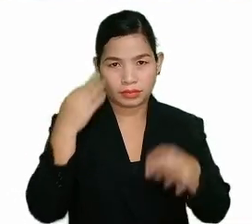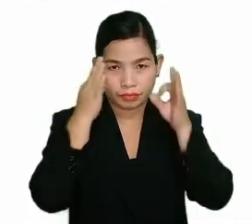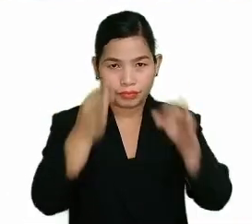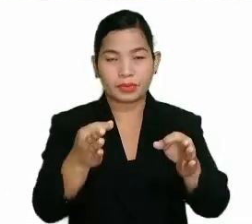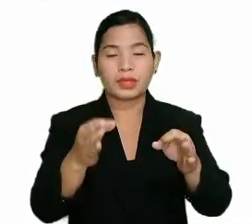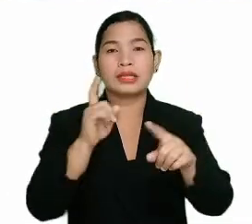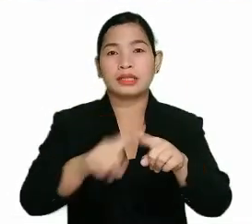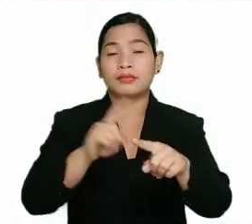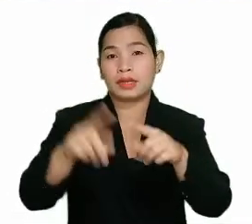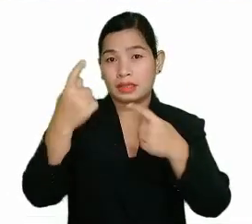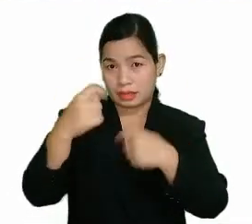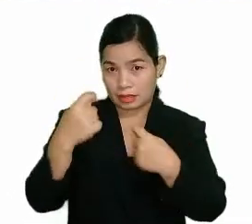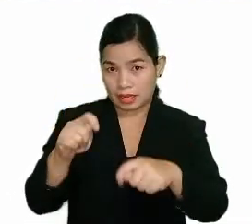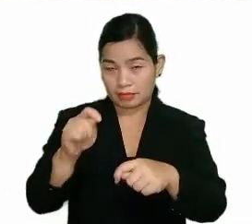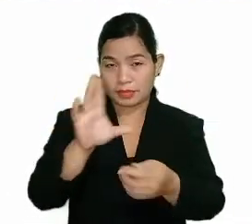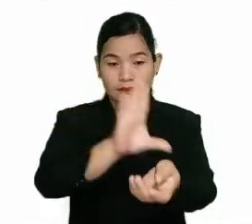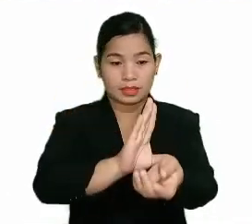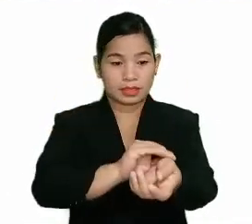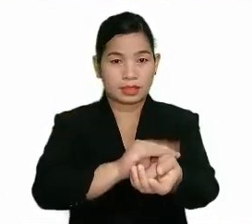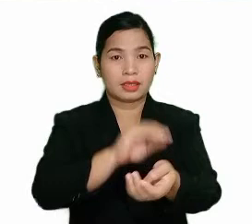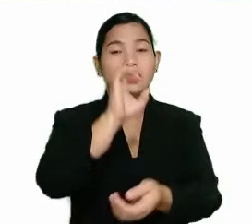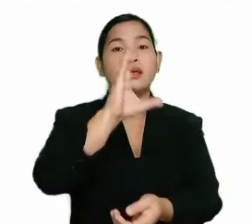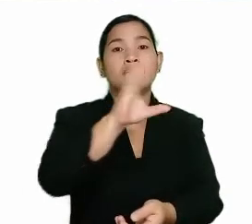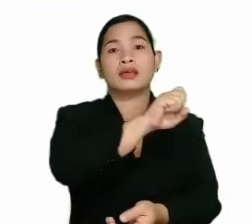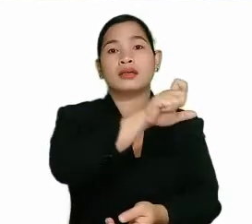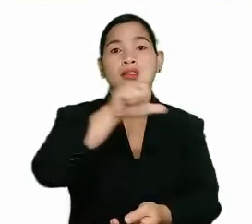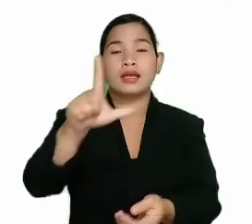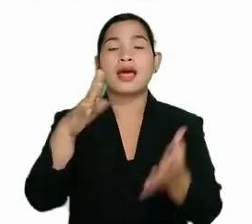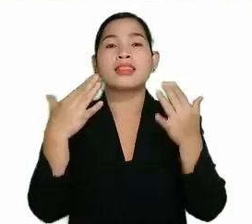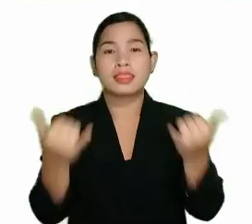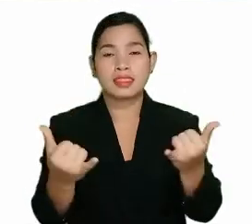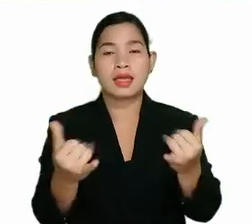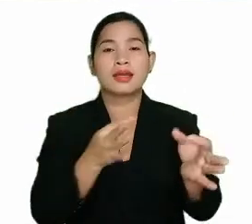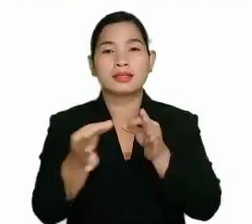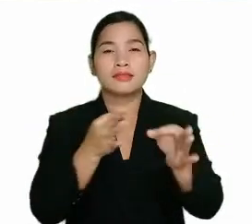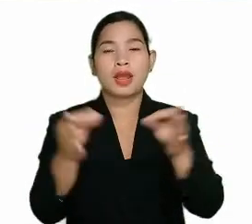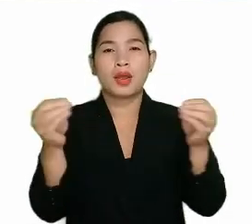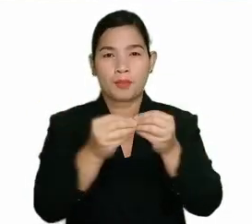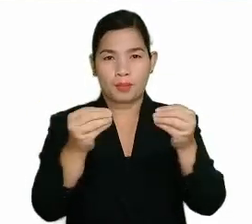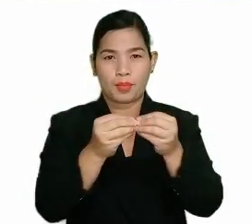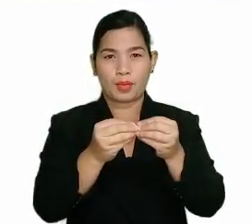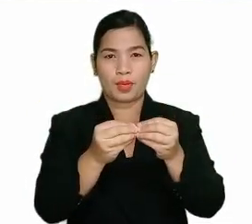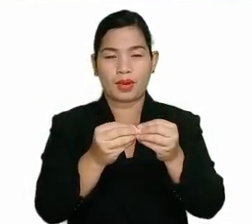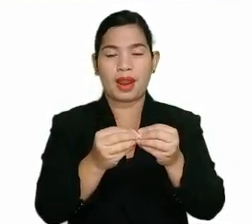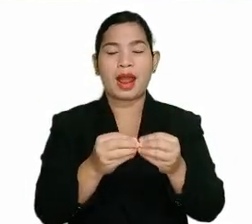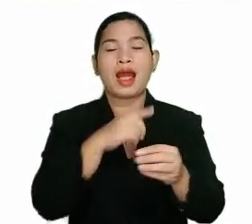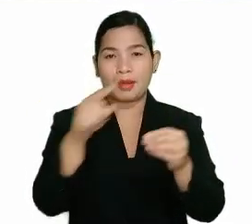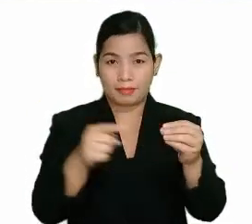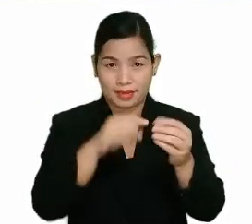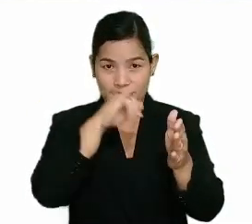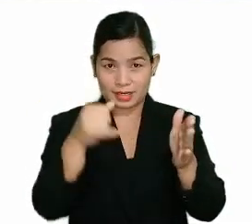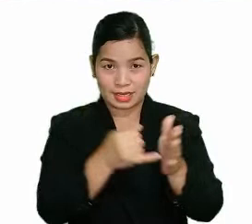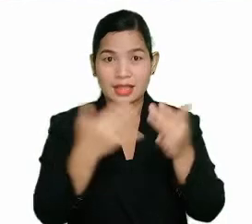the different classification of cells. Today, we will explore more about it in this